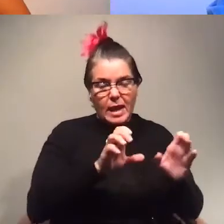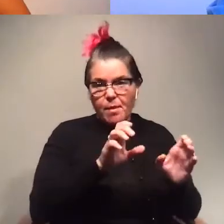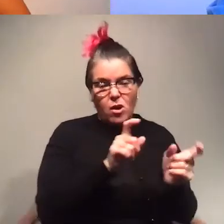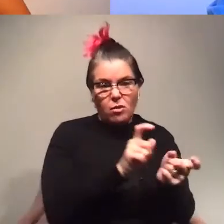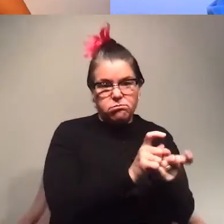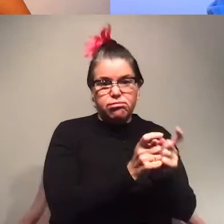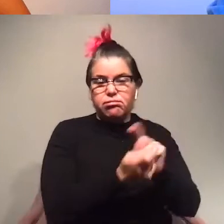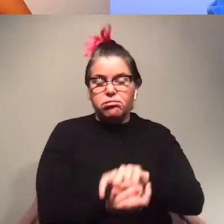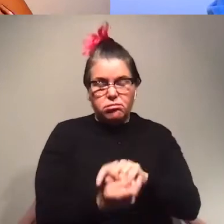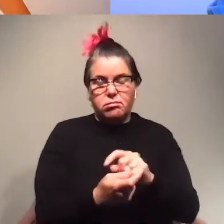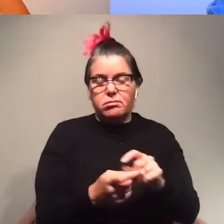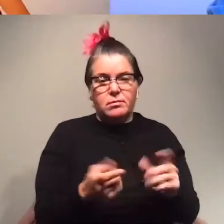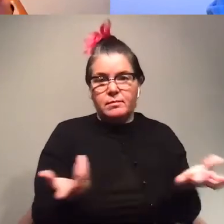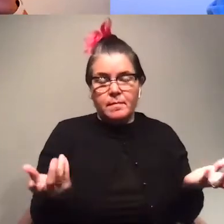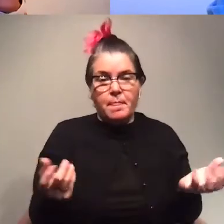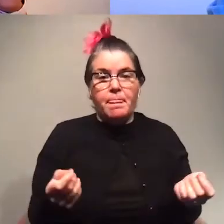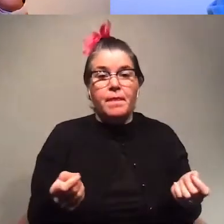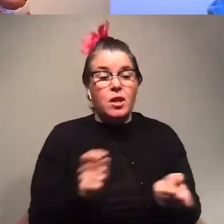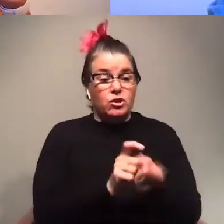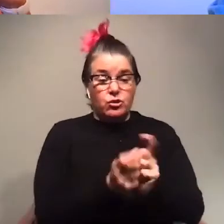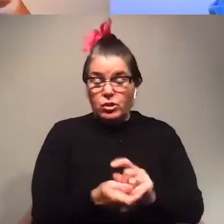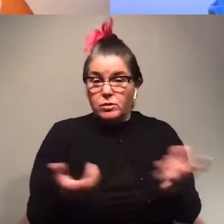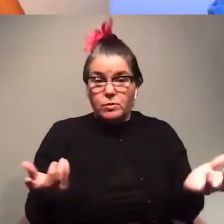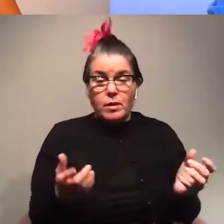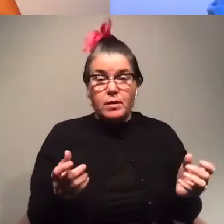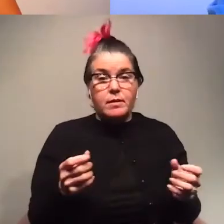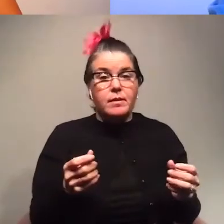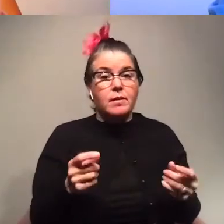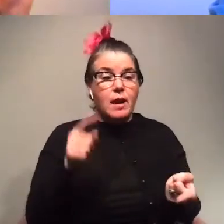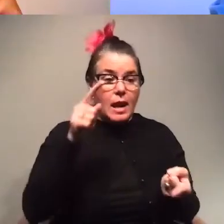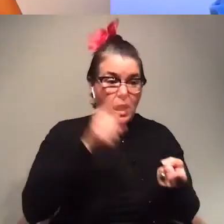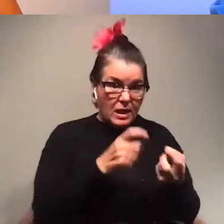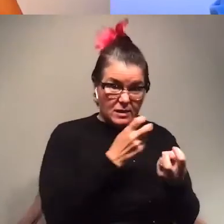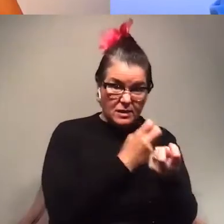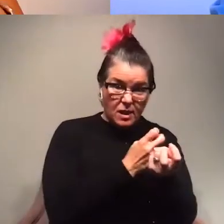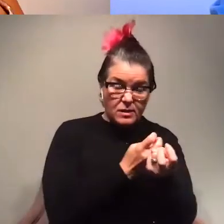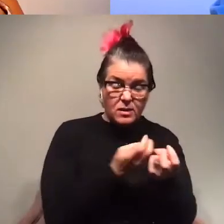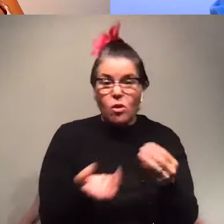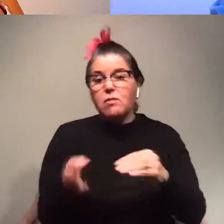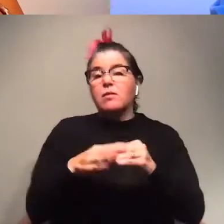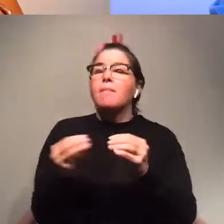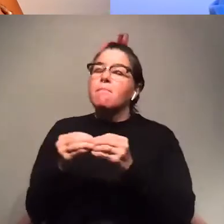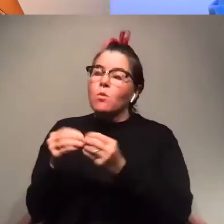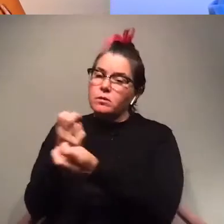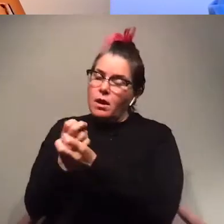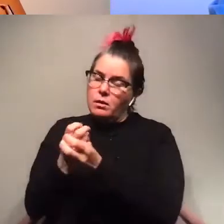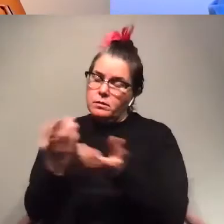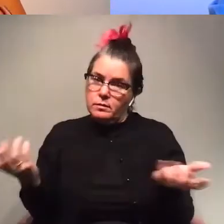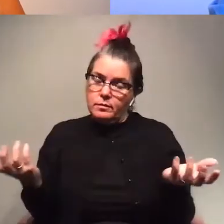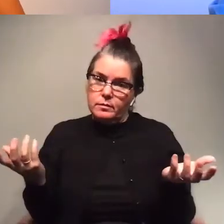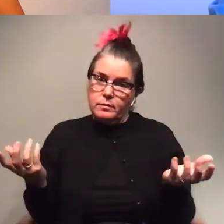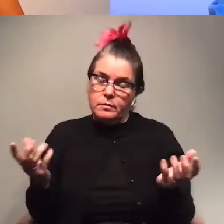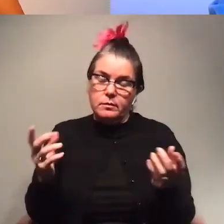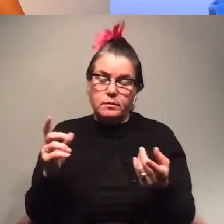transformations to that same thing. And that transformation can either make it less toxic or more toxic to our environment or to